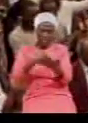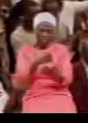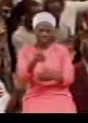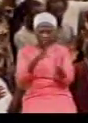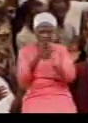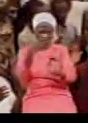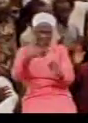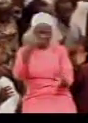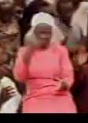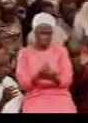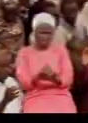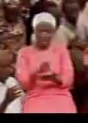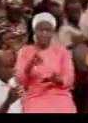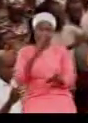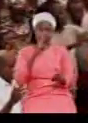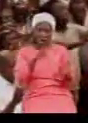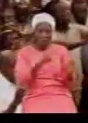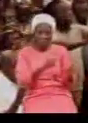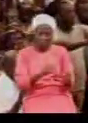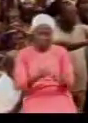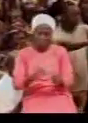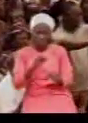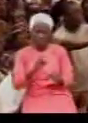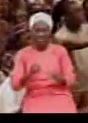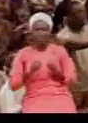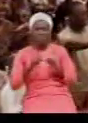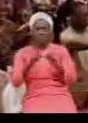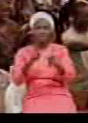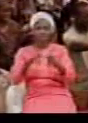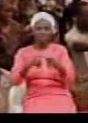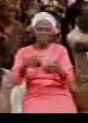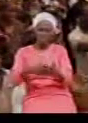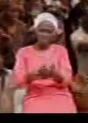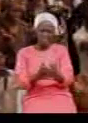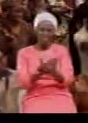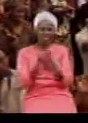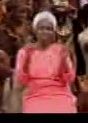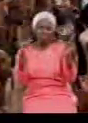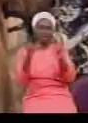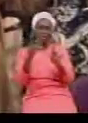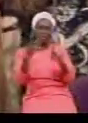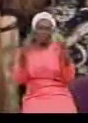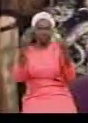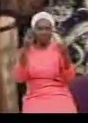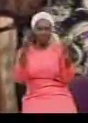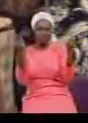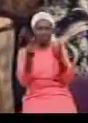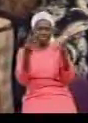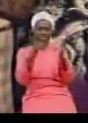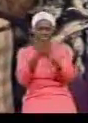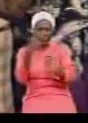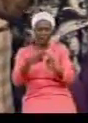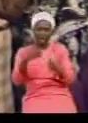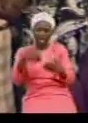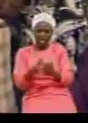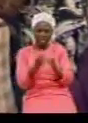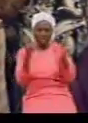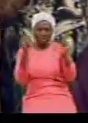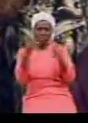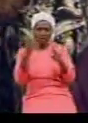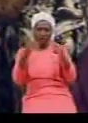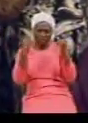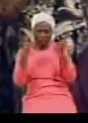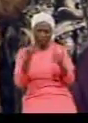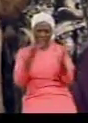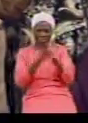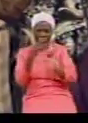You're moving on into a new level of victory, a new level of power, a new level of